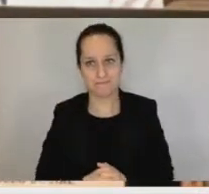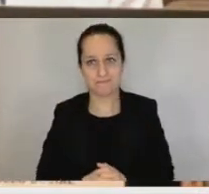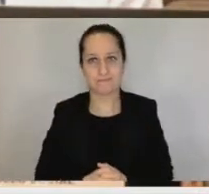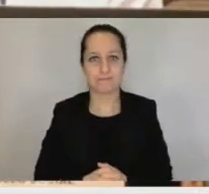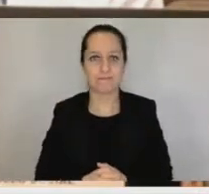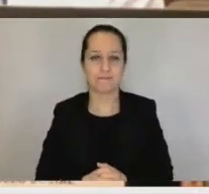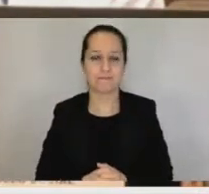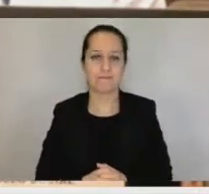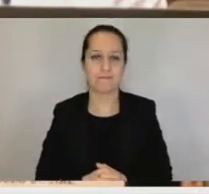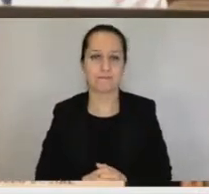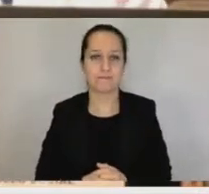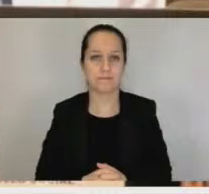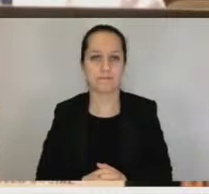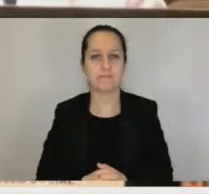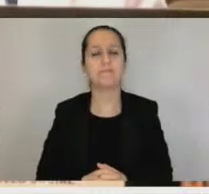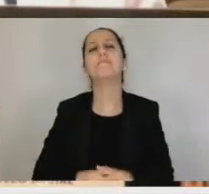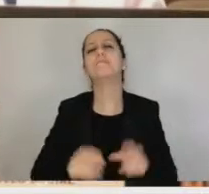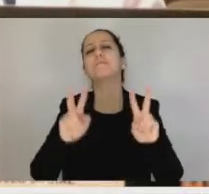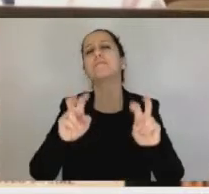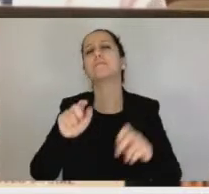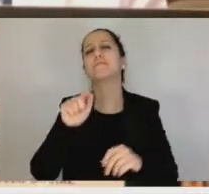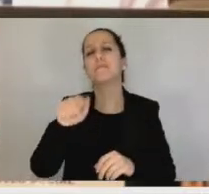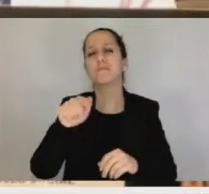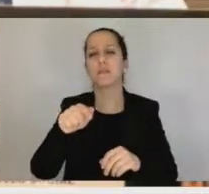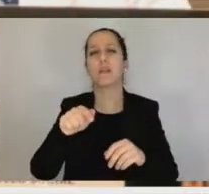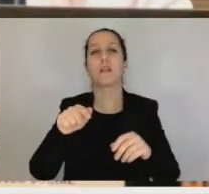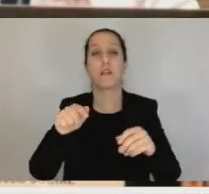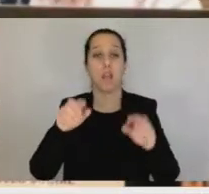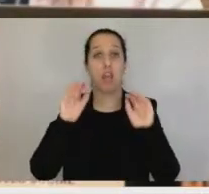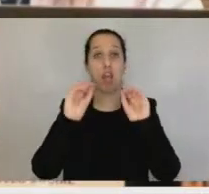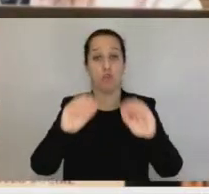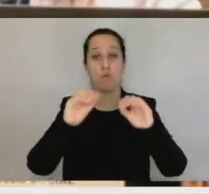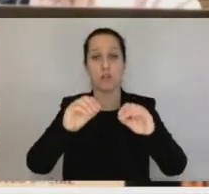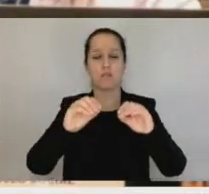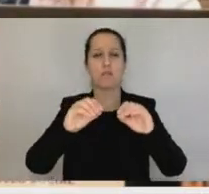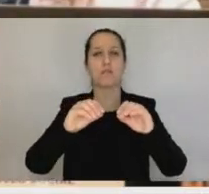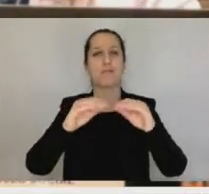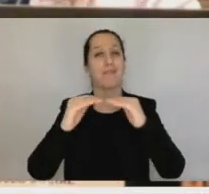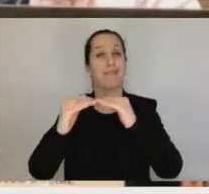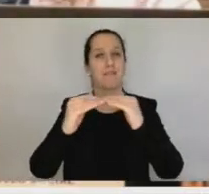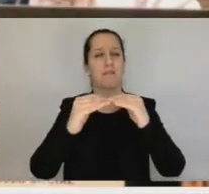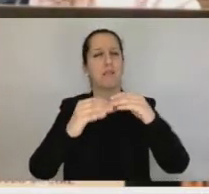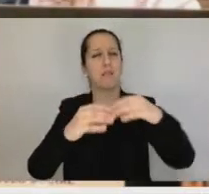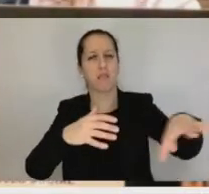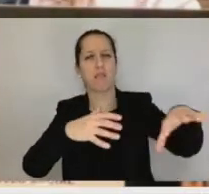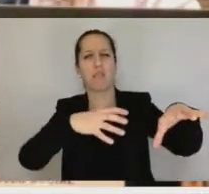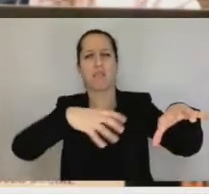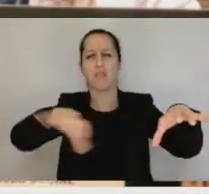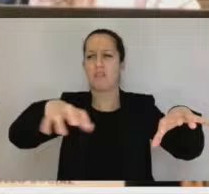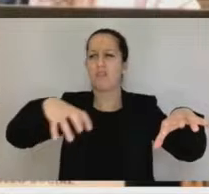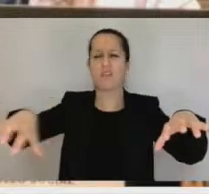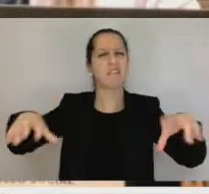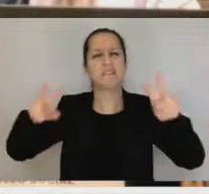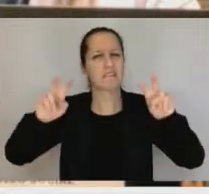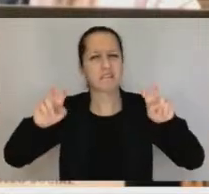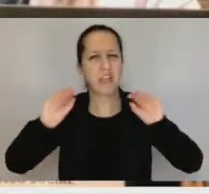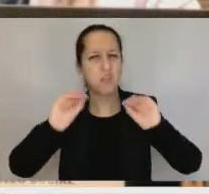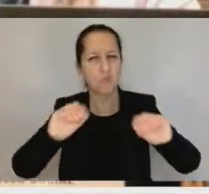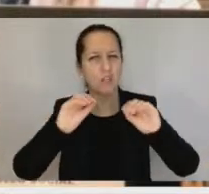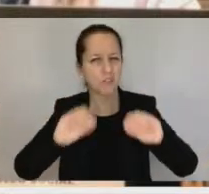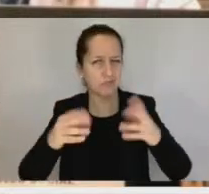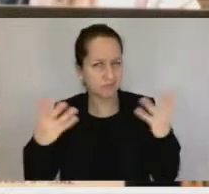a while. Allow me to start with the segregation. That's a good segue for